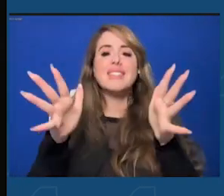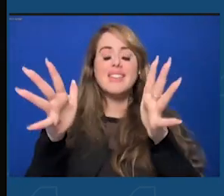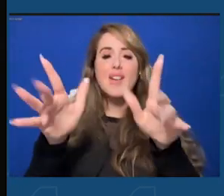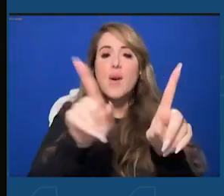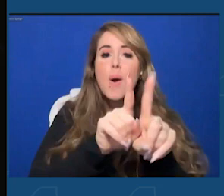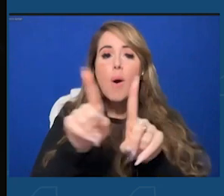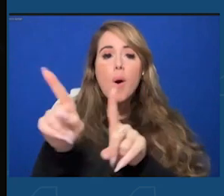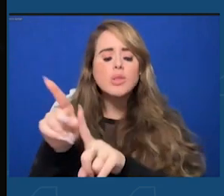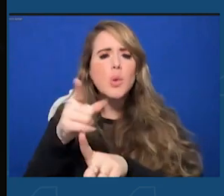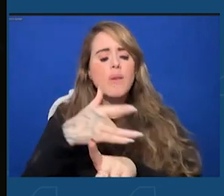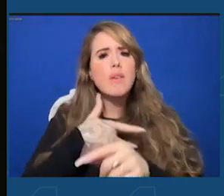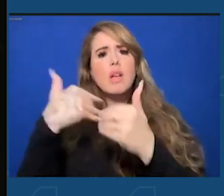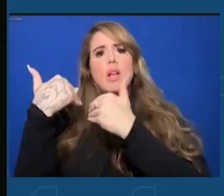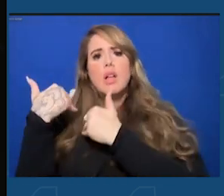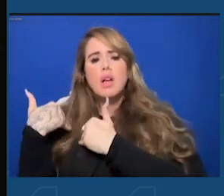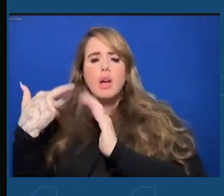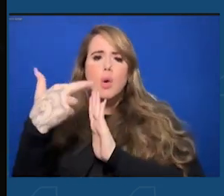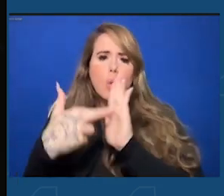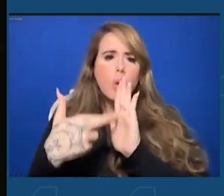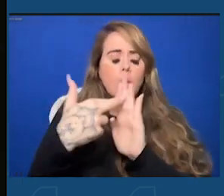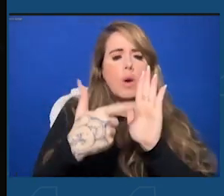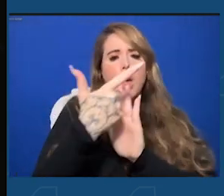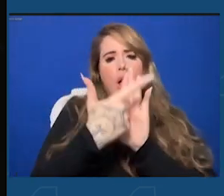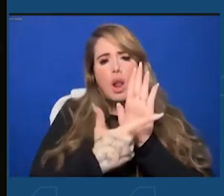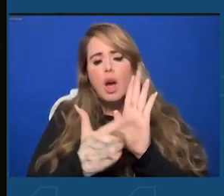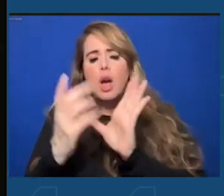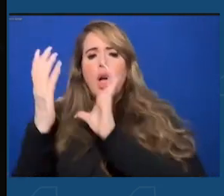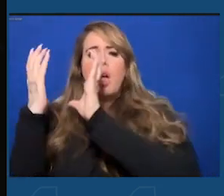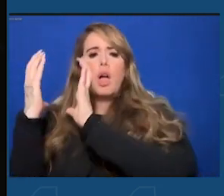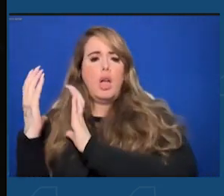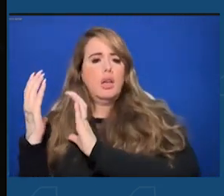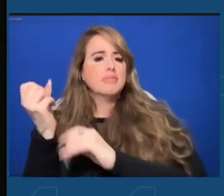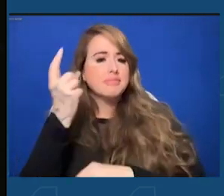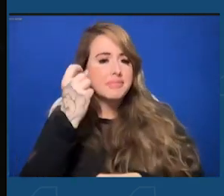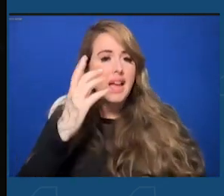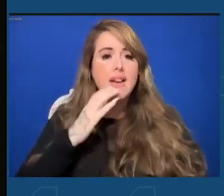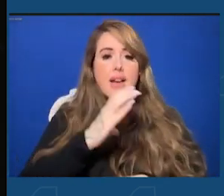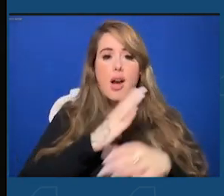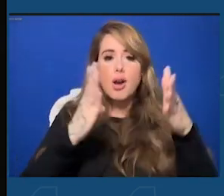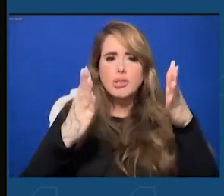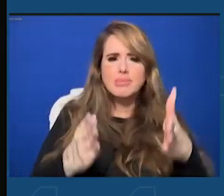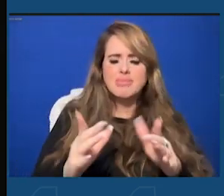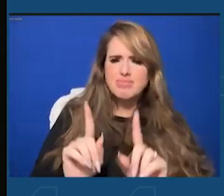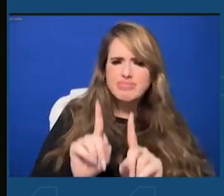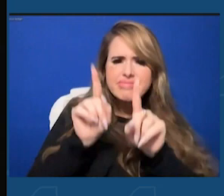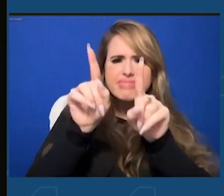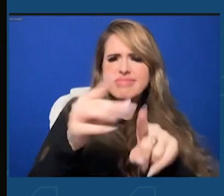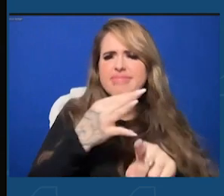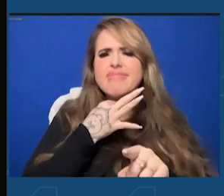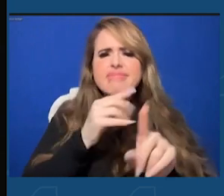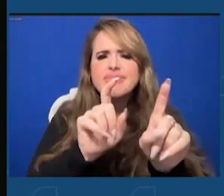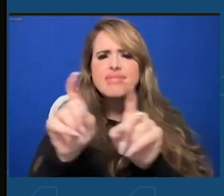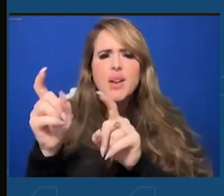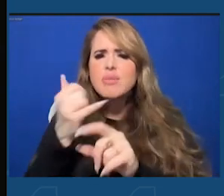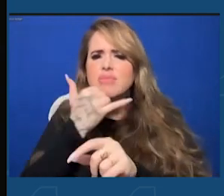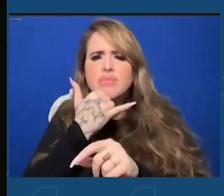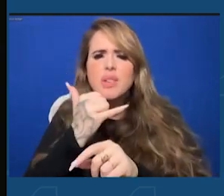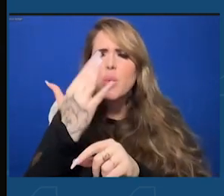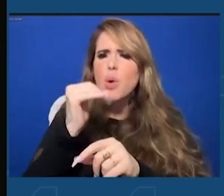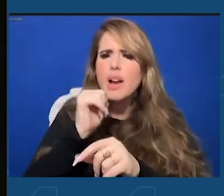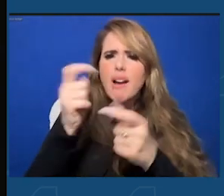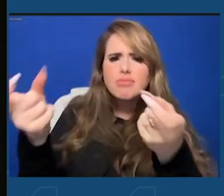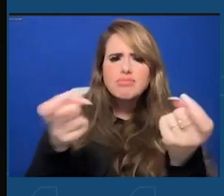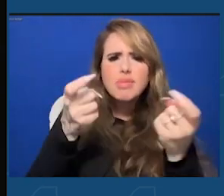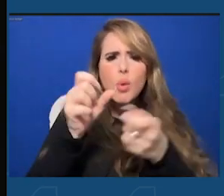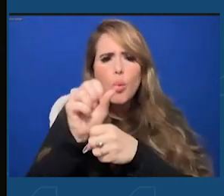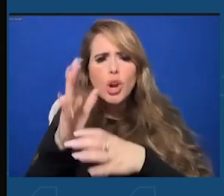overburdened with regulations. I remember this as a member of Congress going down there and saying, why is it so hard to get H-2A workers? You make it impossible. Why?